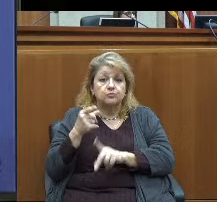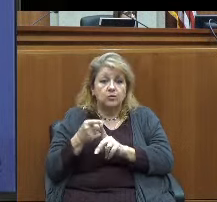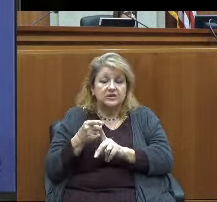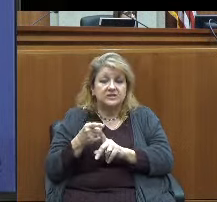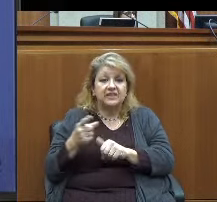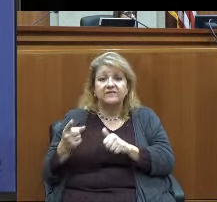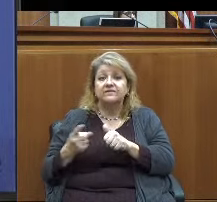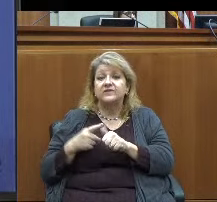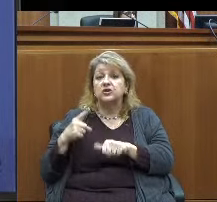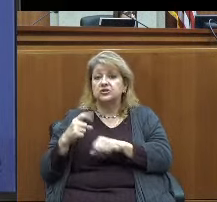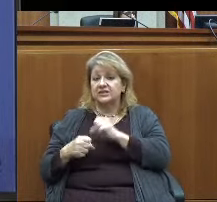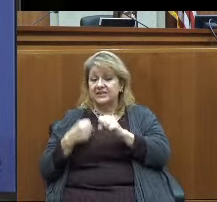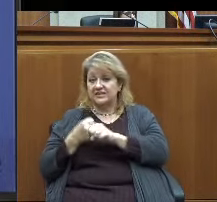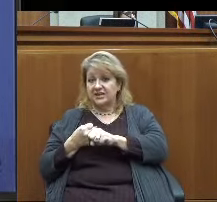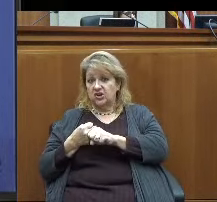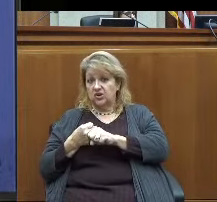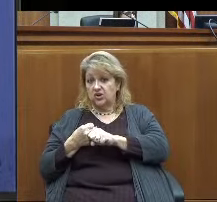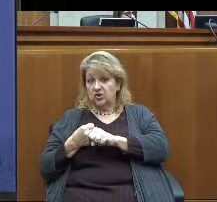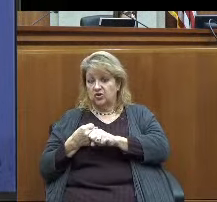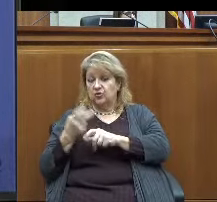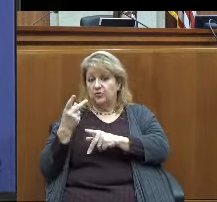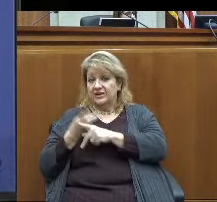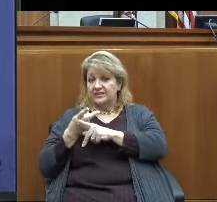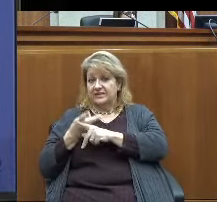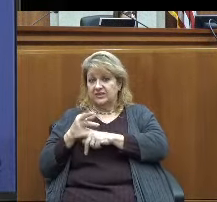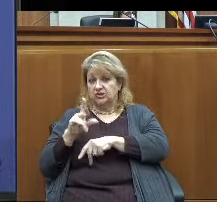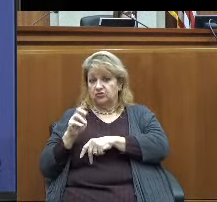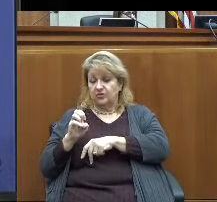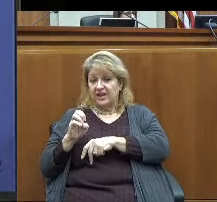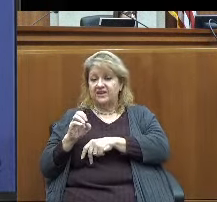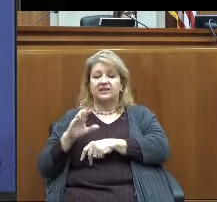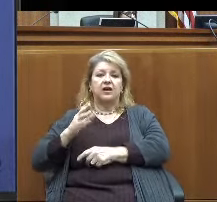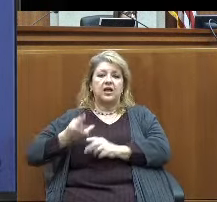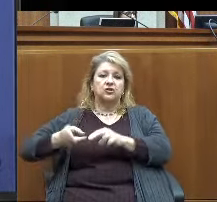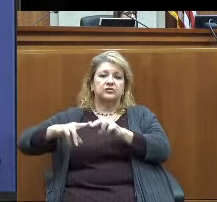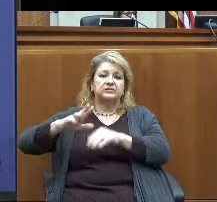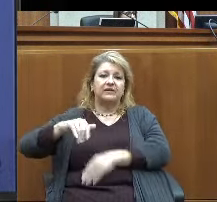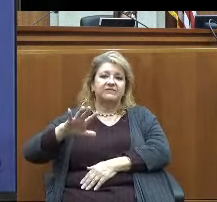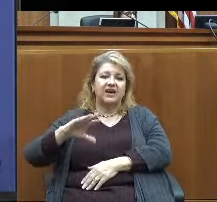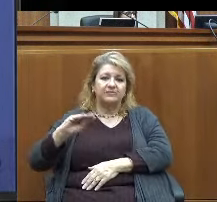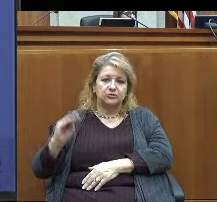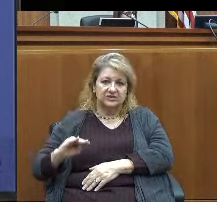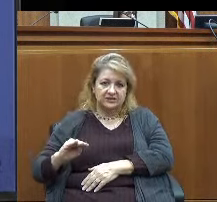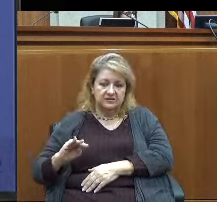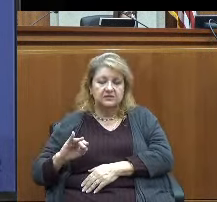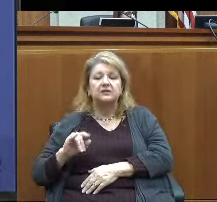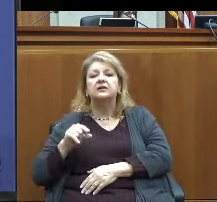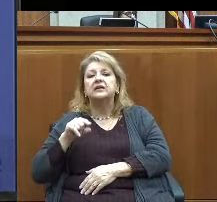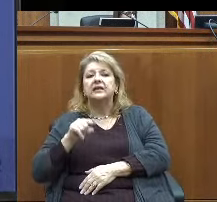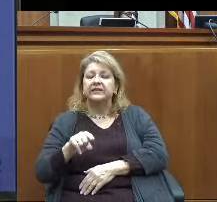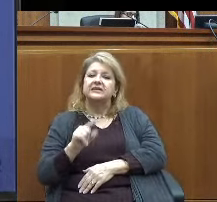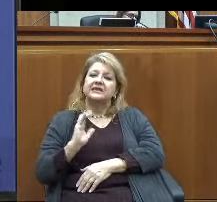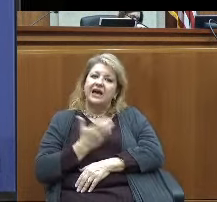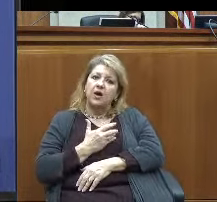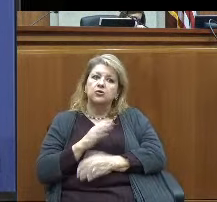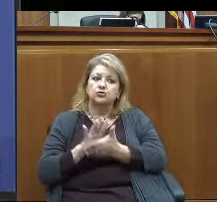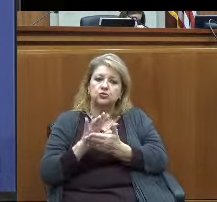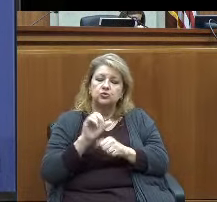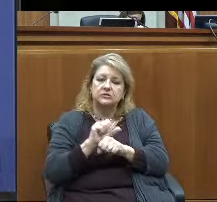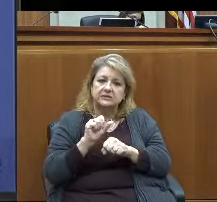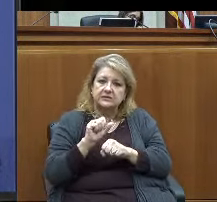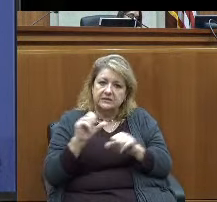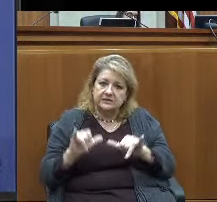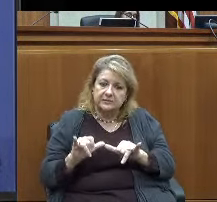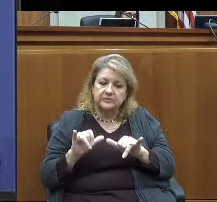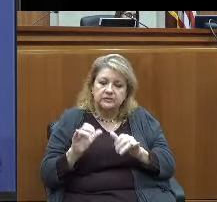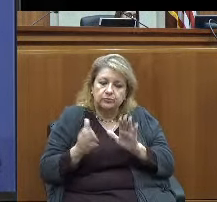first-year retention rate increased by 5 percentage points. These are early signs that our efforts, our school systems, and